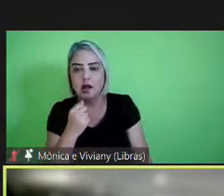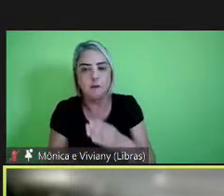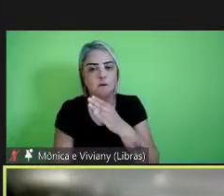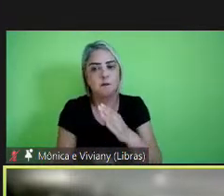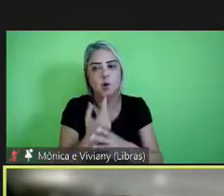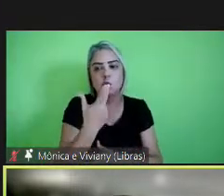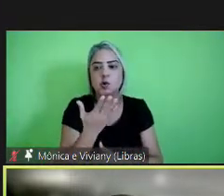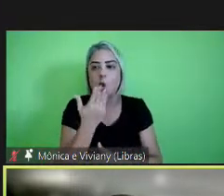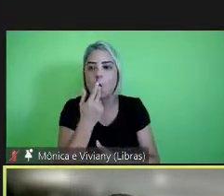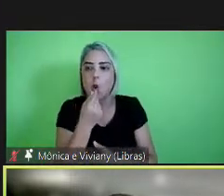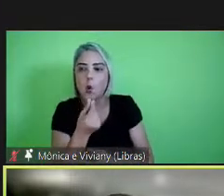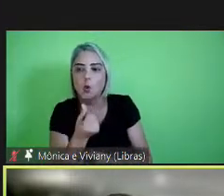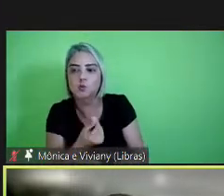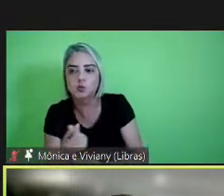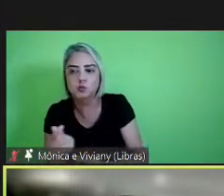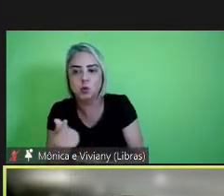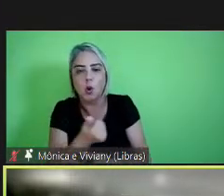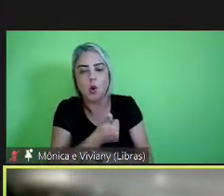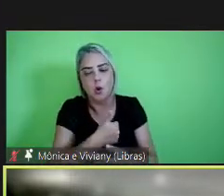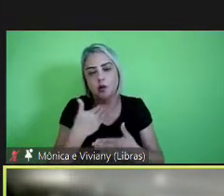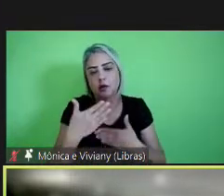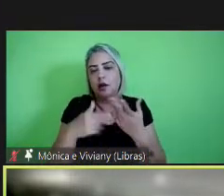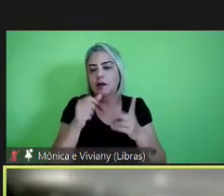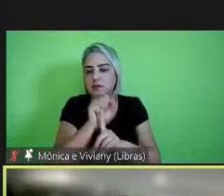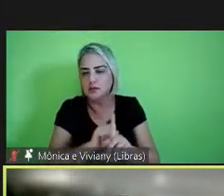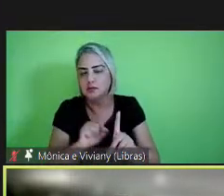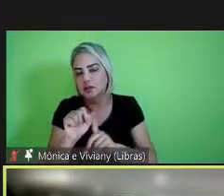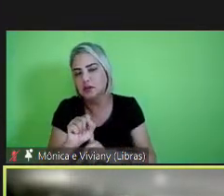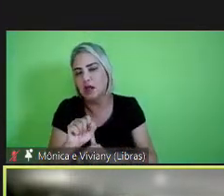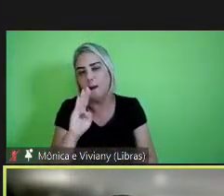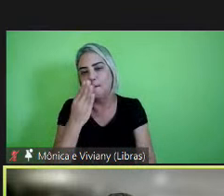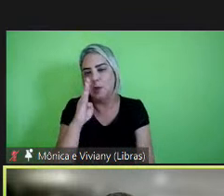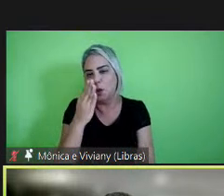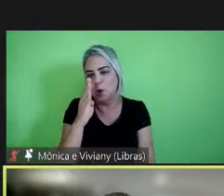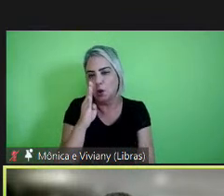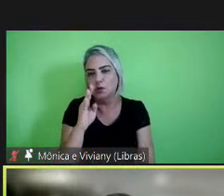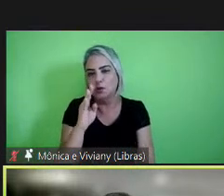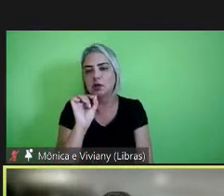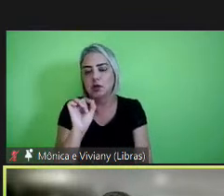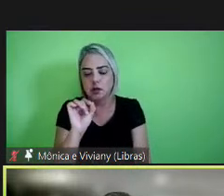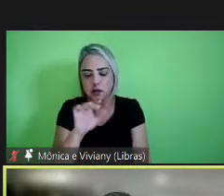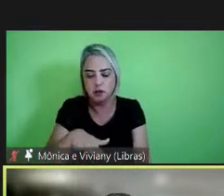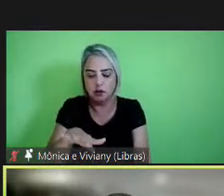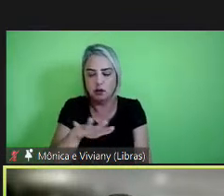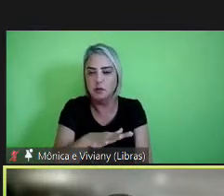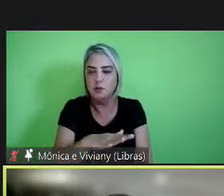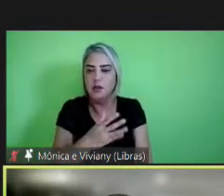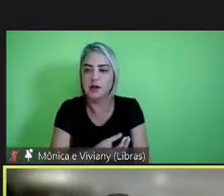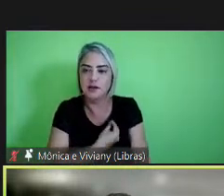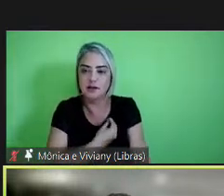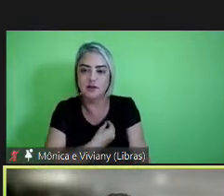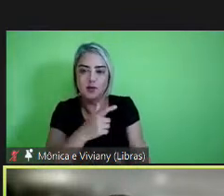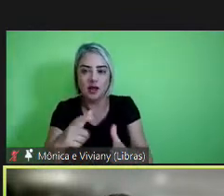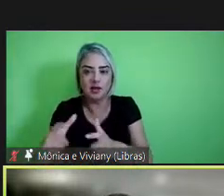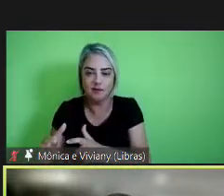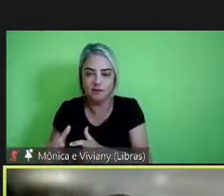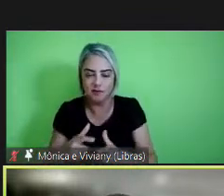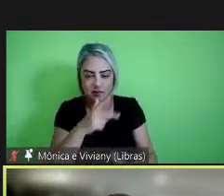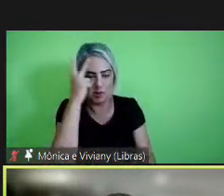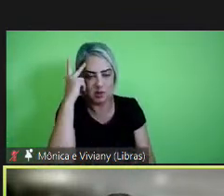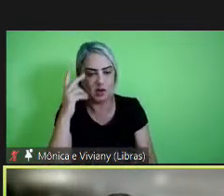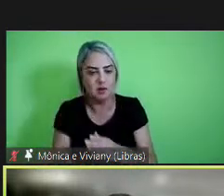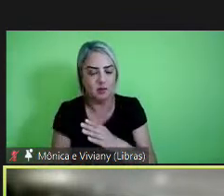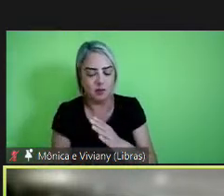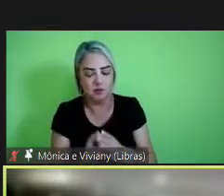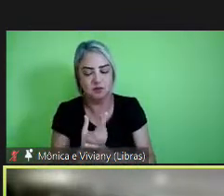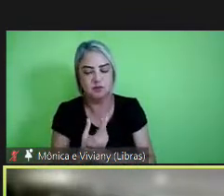societal influences, and obviously biology and the environment that people live in. This hasn't happened overnight. The drivers of obesity